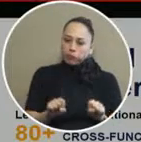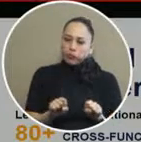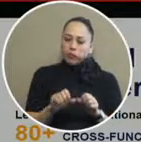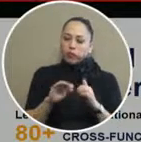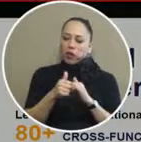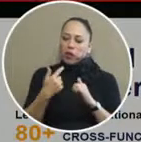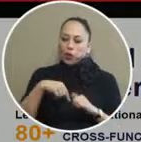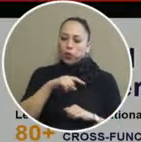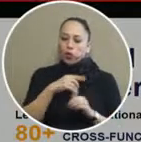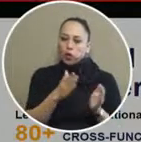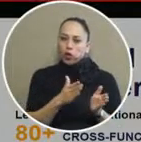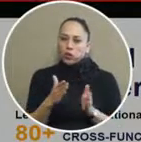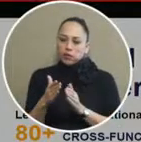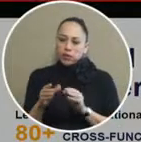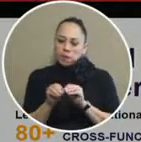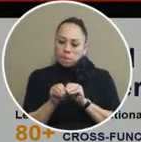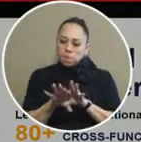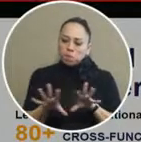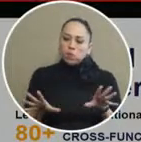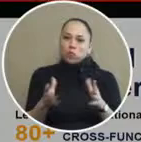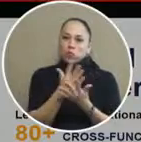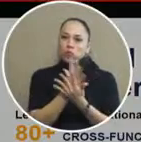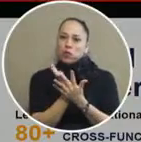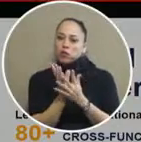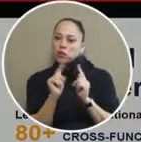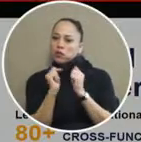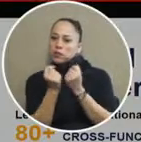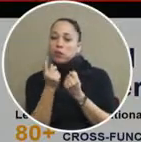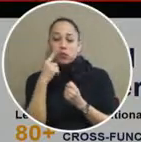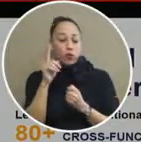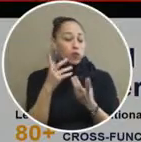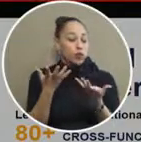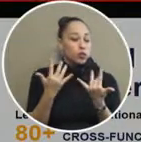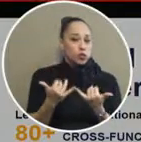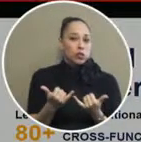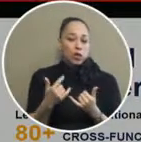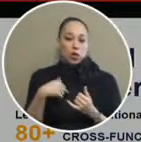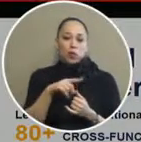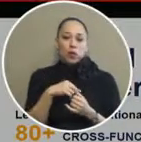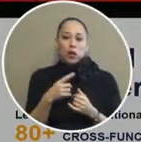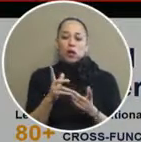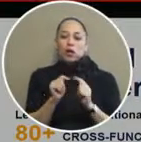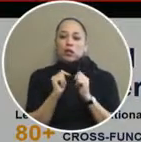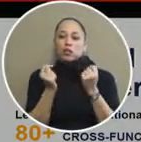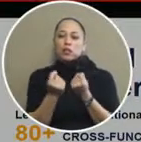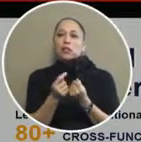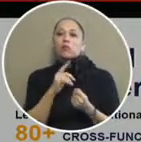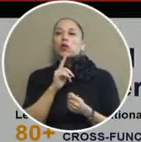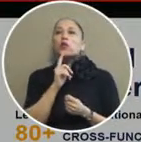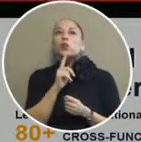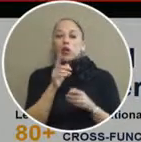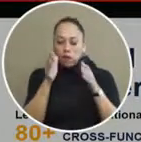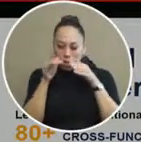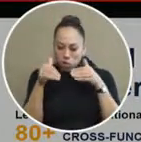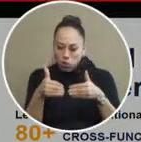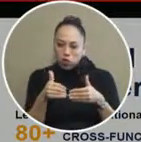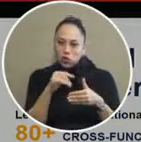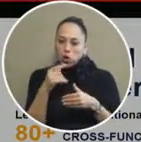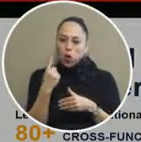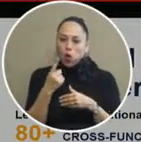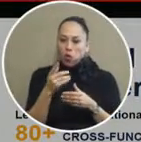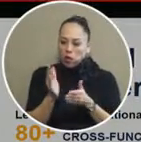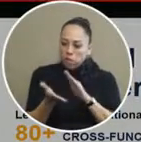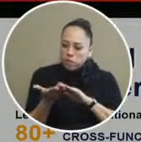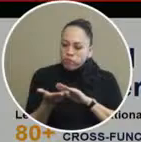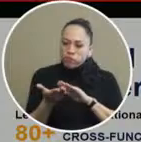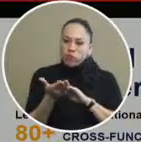we organize through cross-functional teams. So you've heard today 10 separate report outs from teams that are very much focused on not just